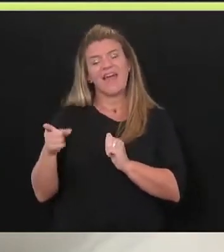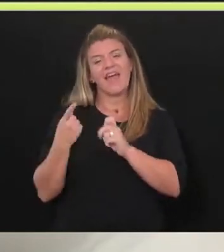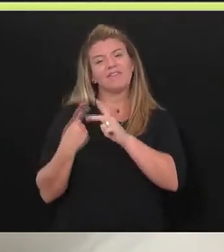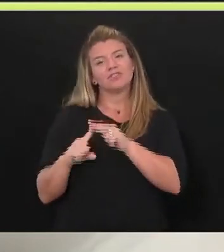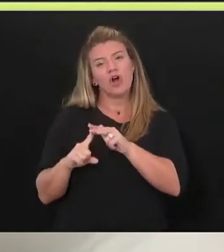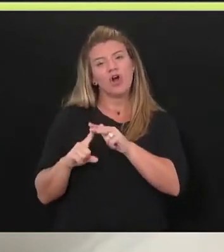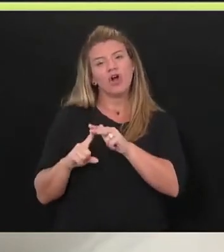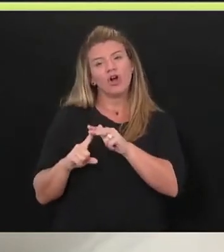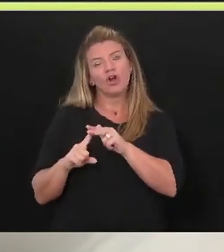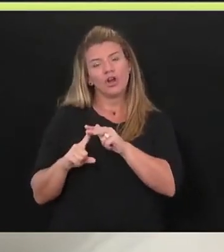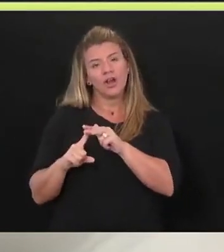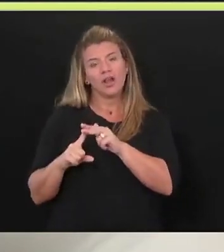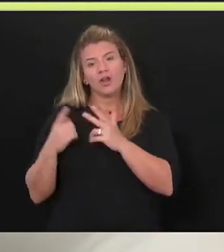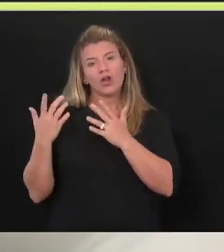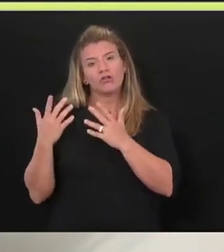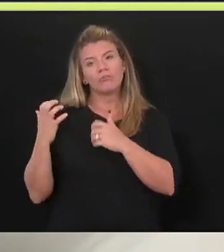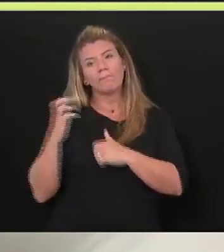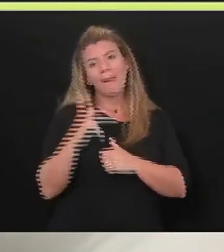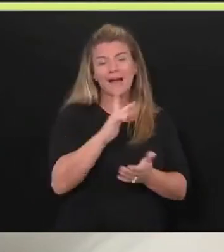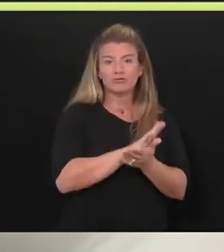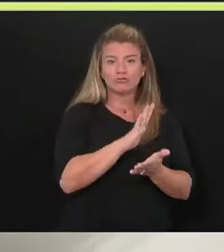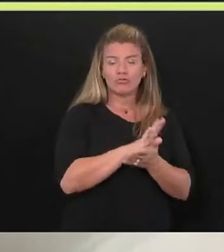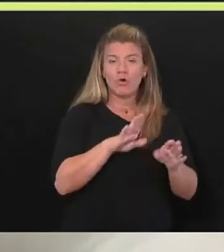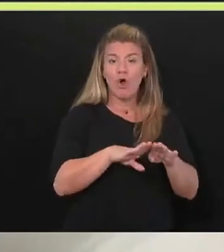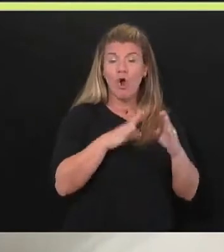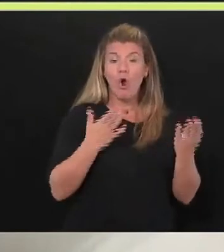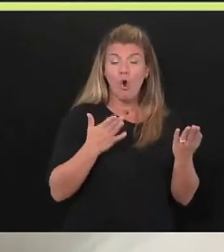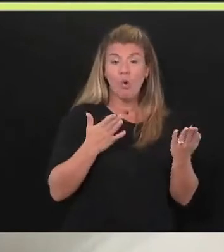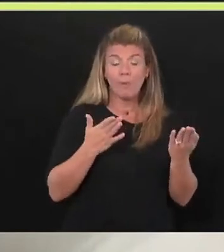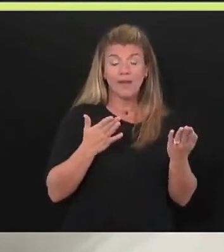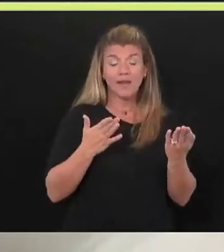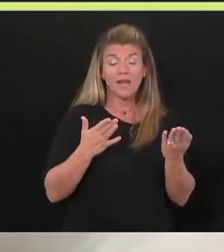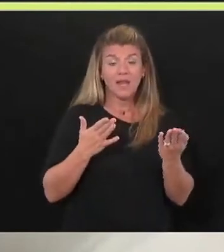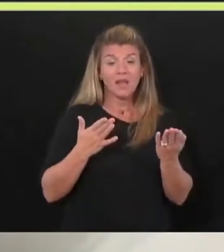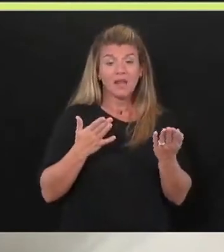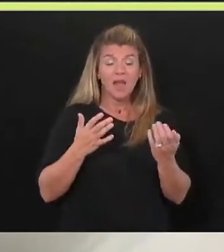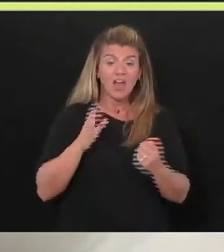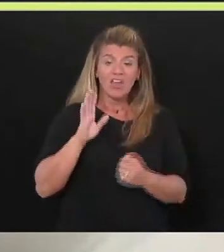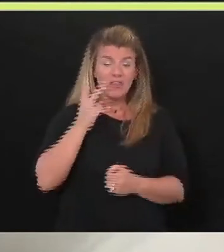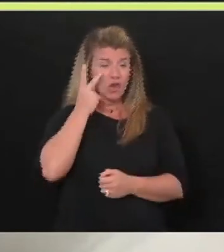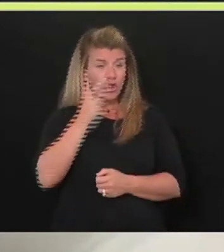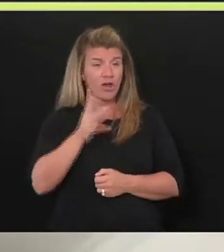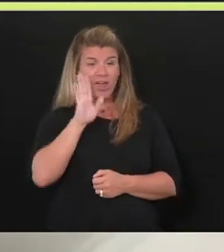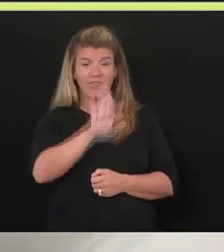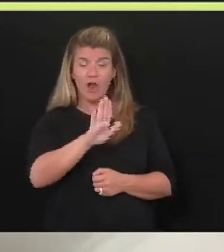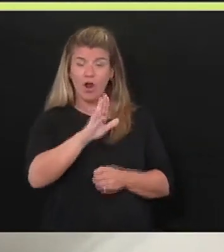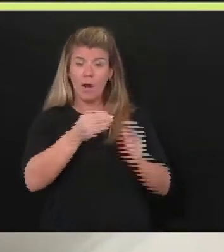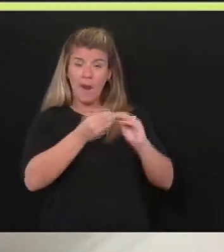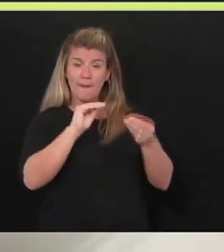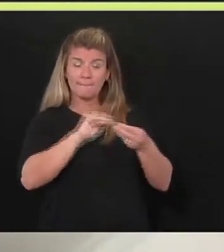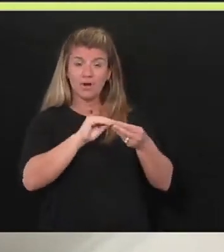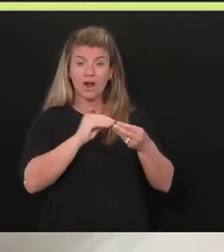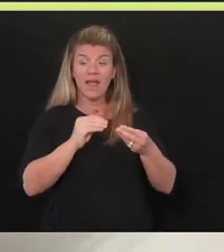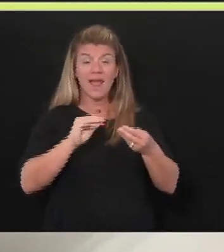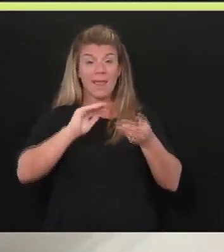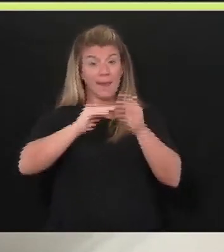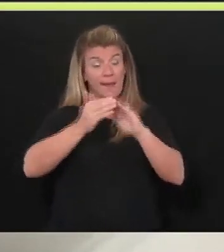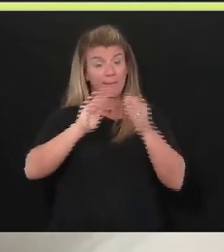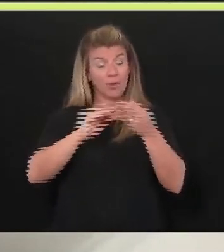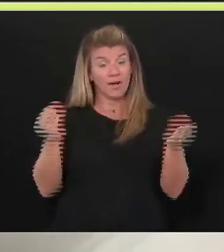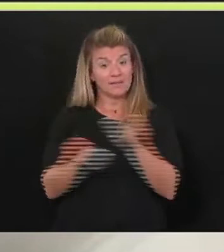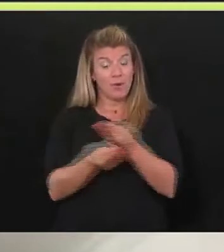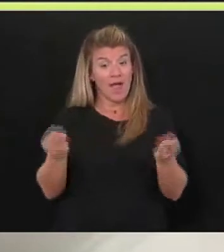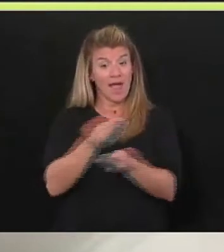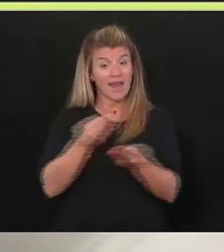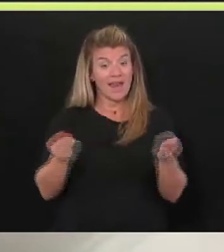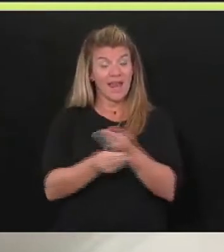come back to school, then the amount of community spread turns out to be one of the very highest predictors